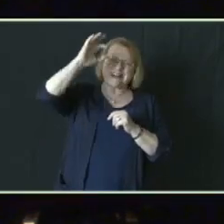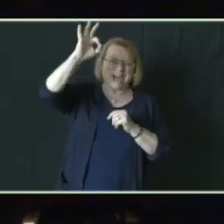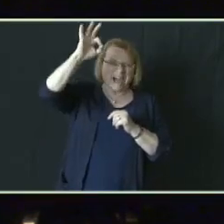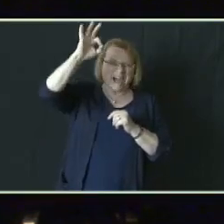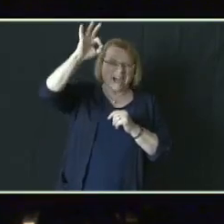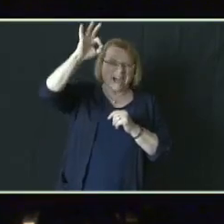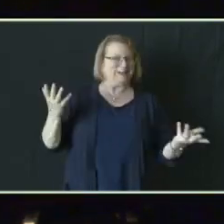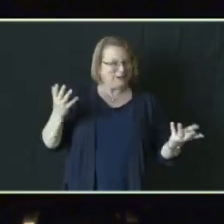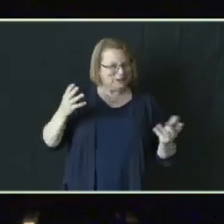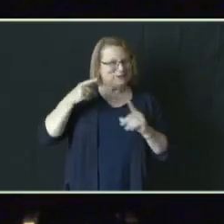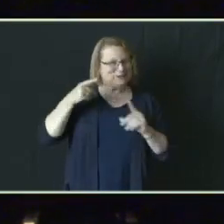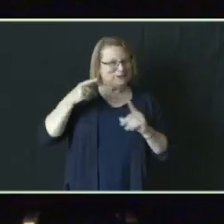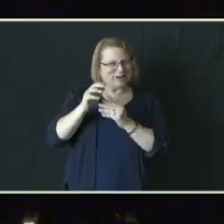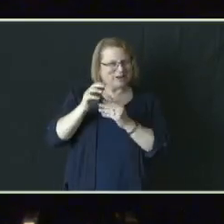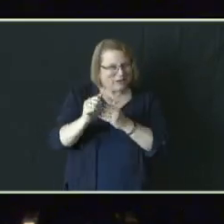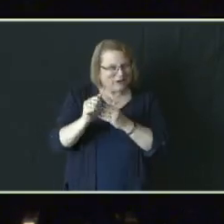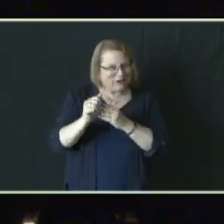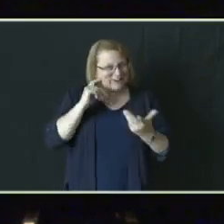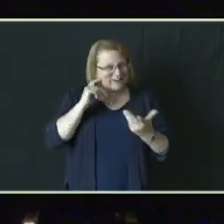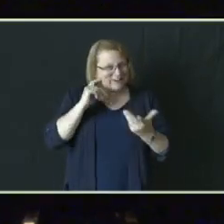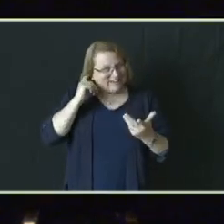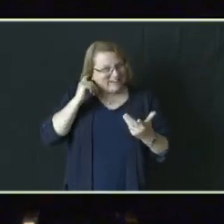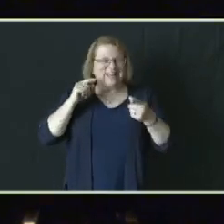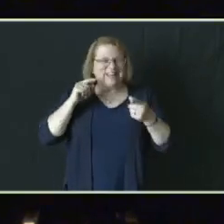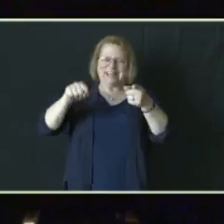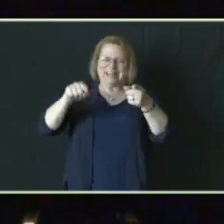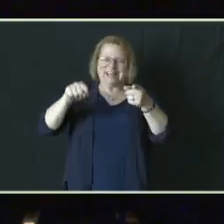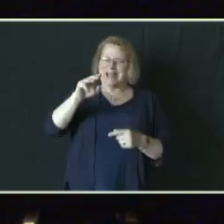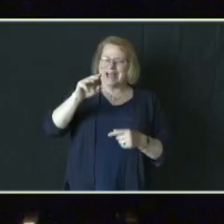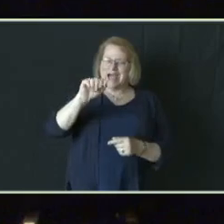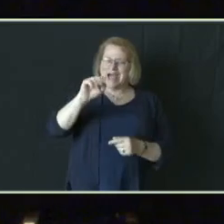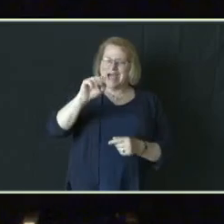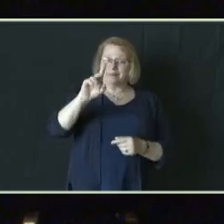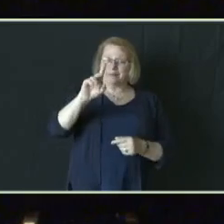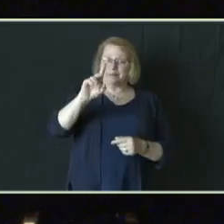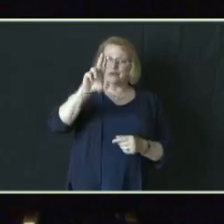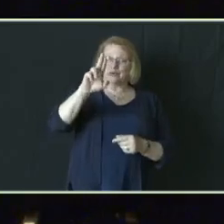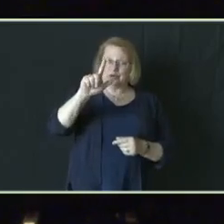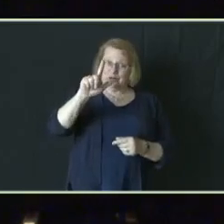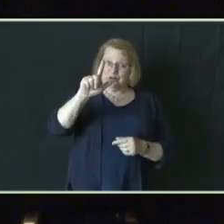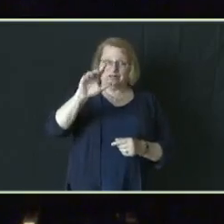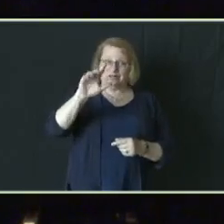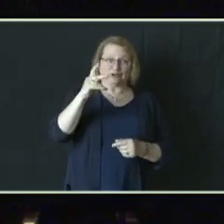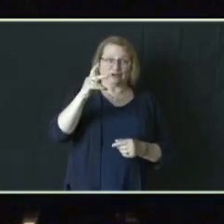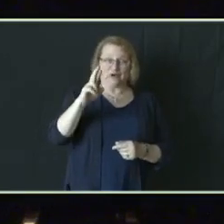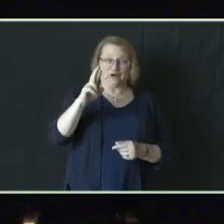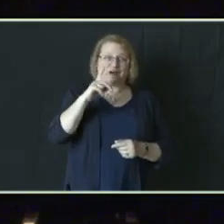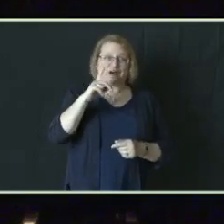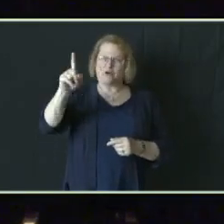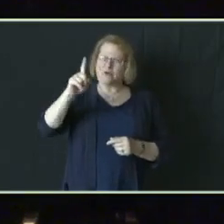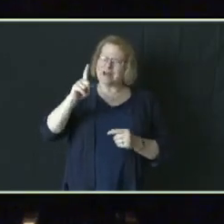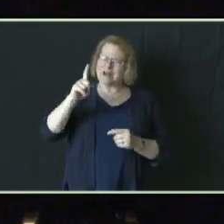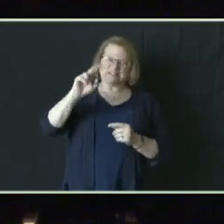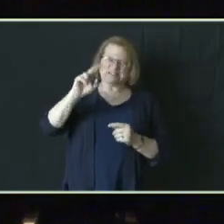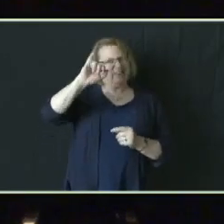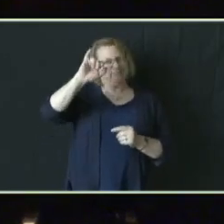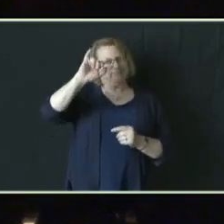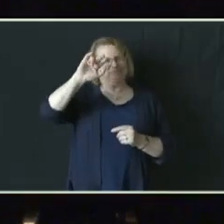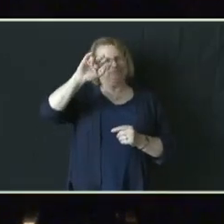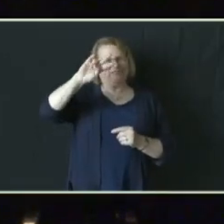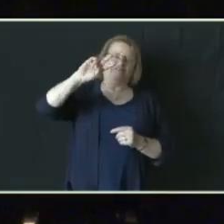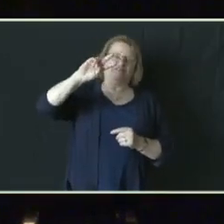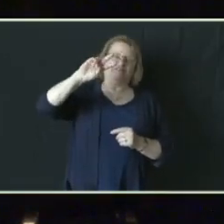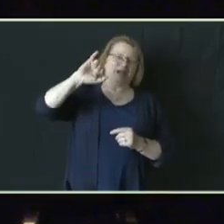teammate, Kareem Abdul-Jabbar, was the league MVP. But midway through game 5 of the championship series with the Philadelphia